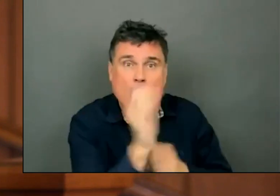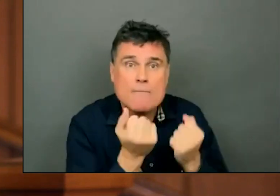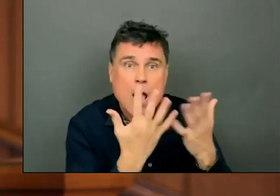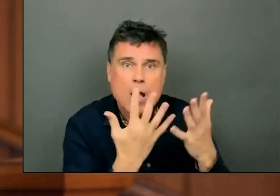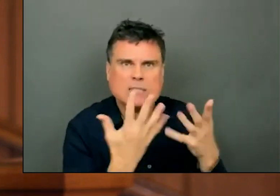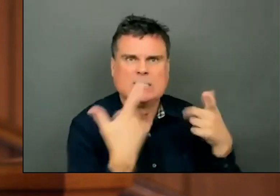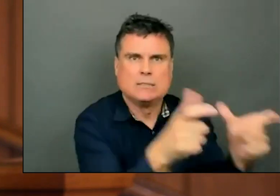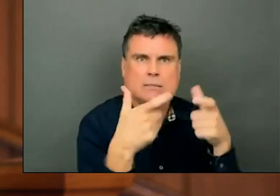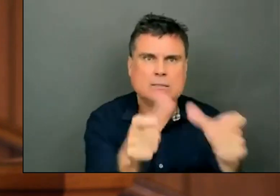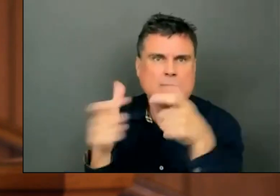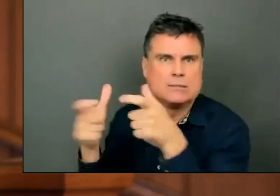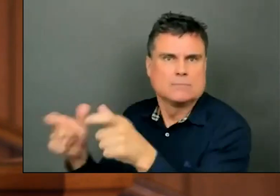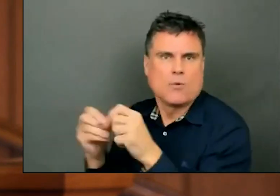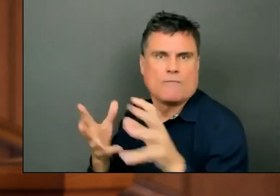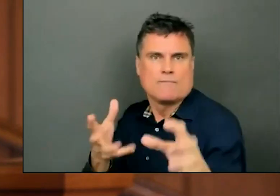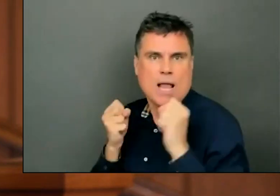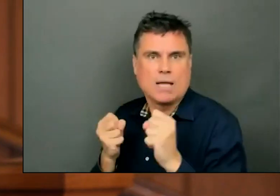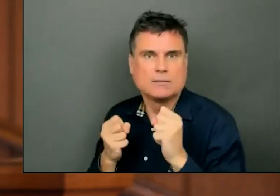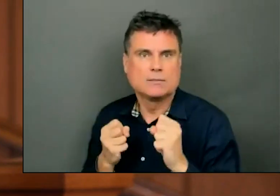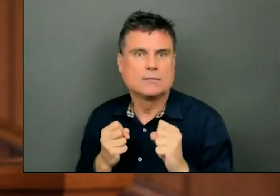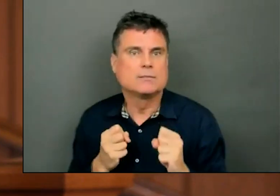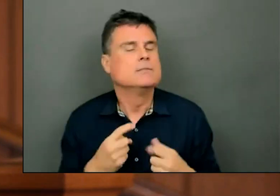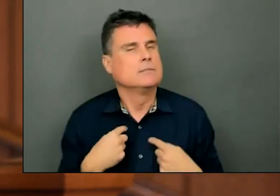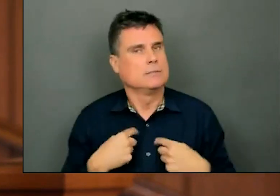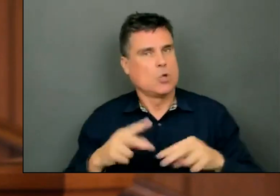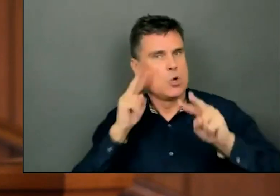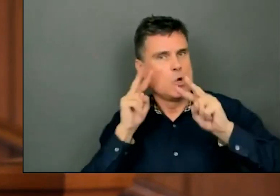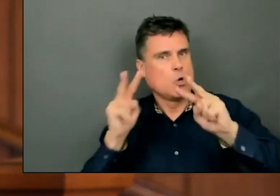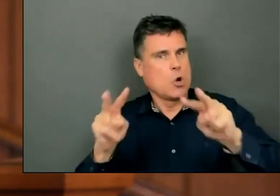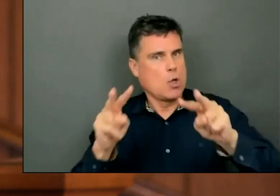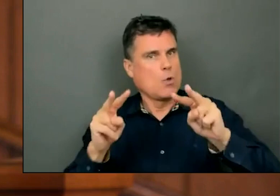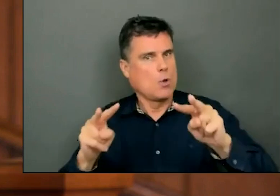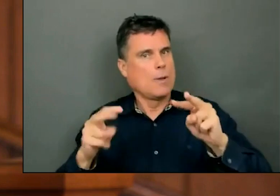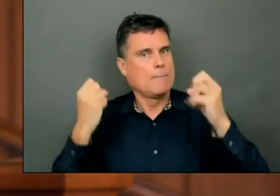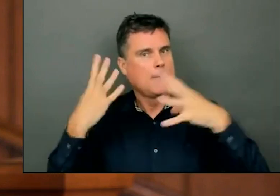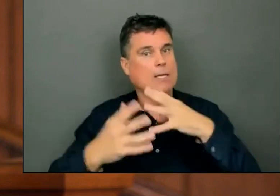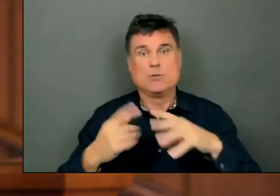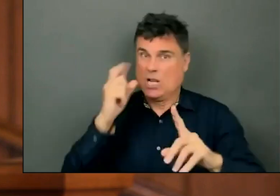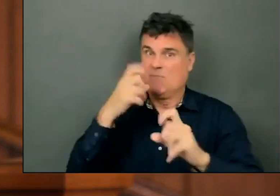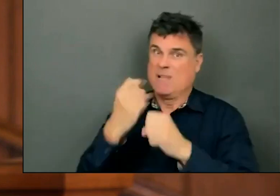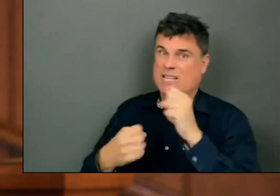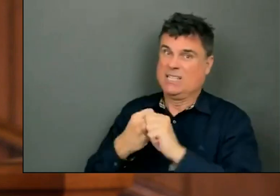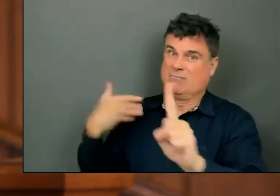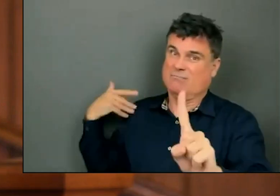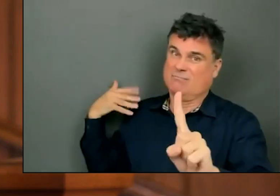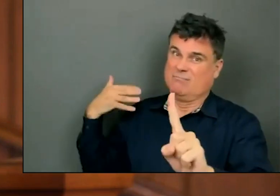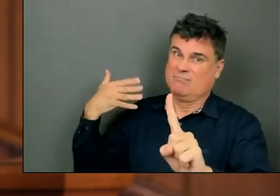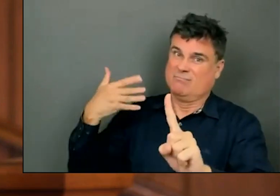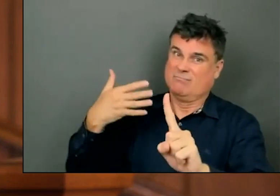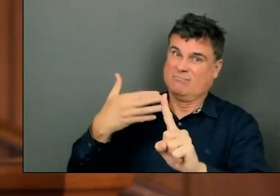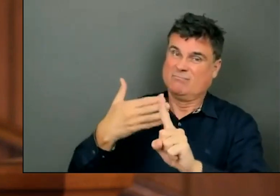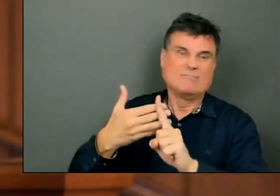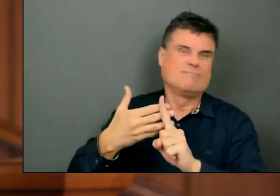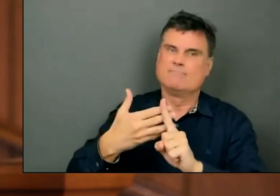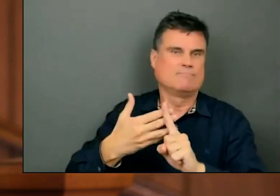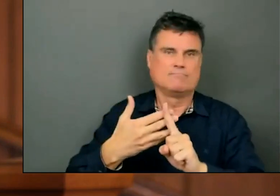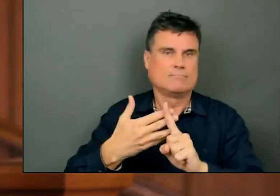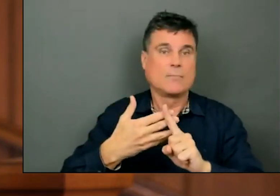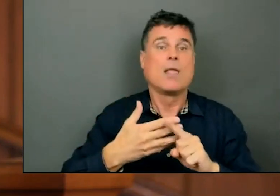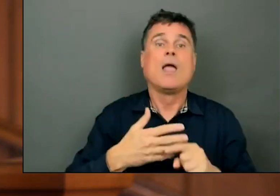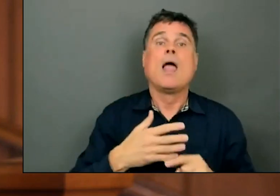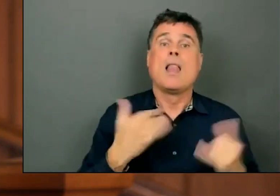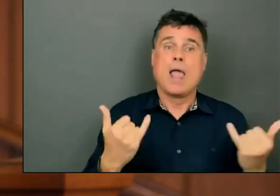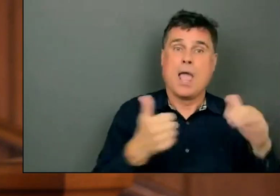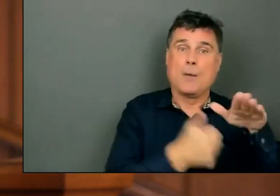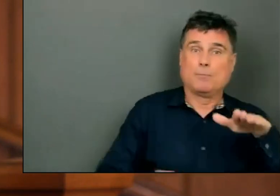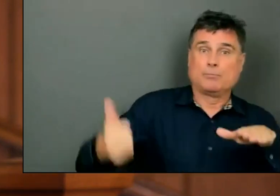separation for some time now, many years in fact, not just as my time as Premier, but as a member of the opposition. I felt it was important to give